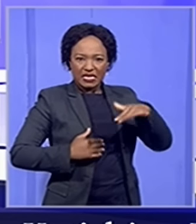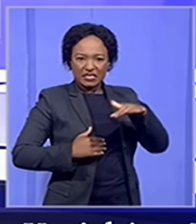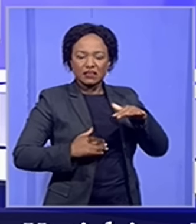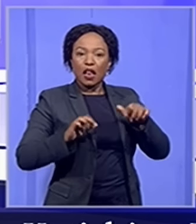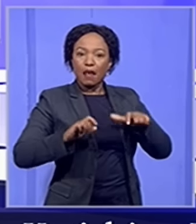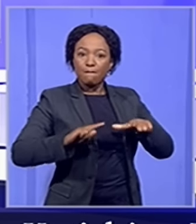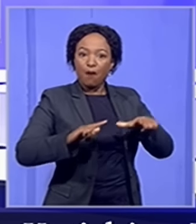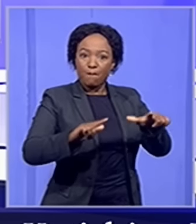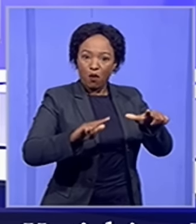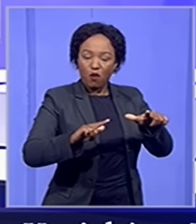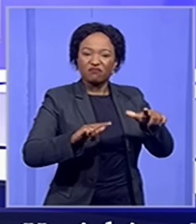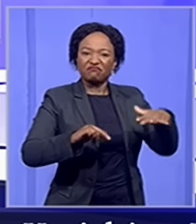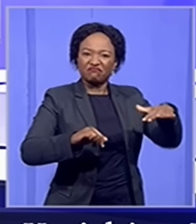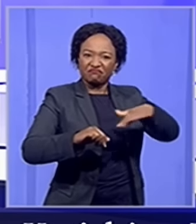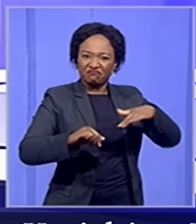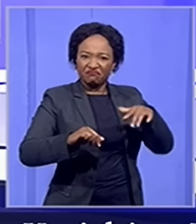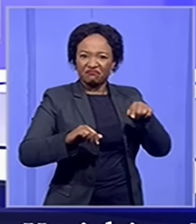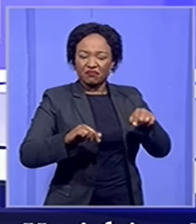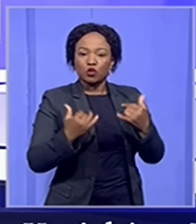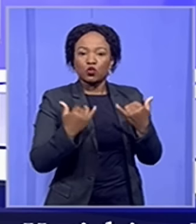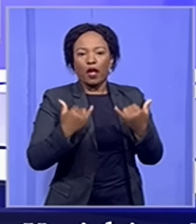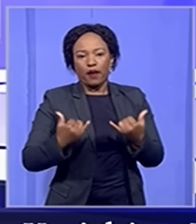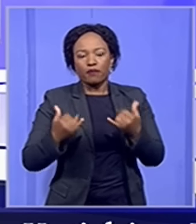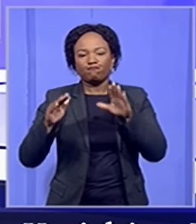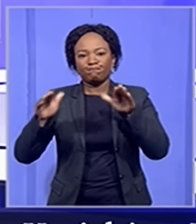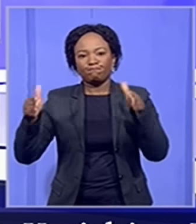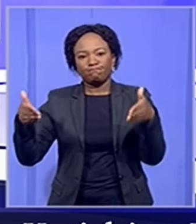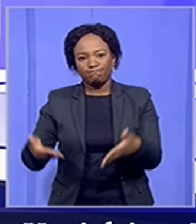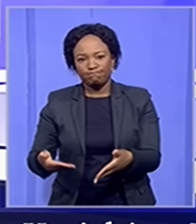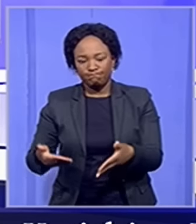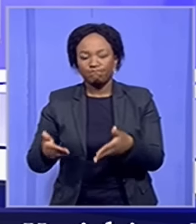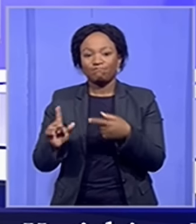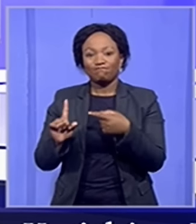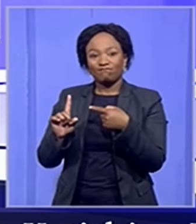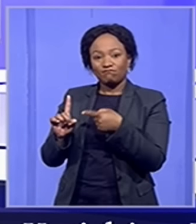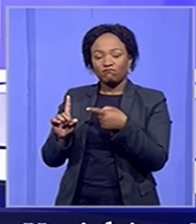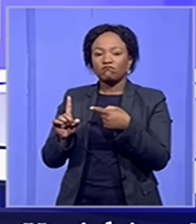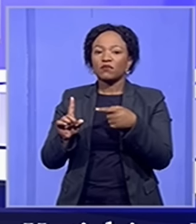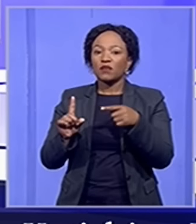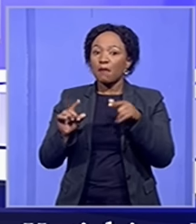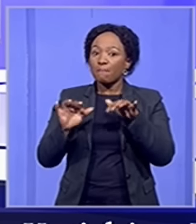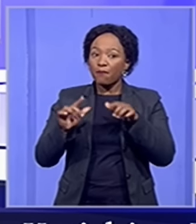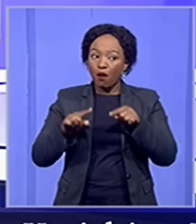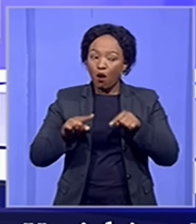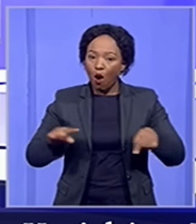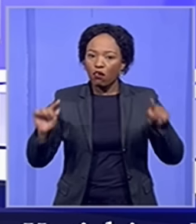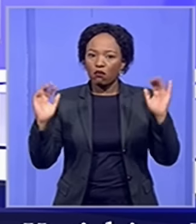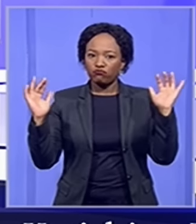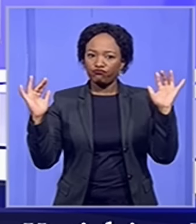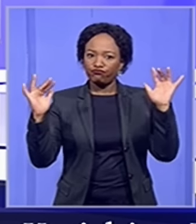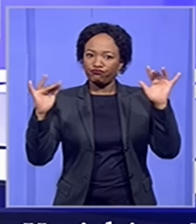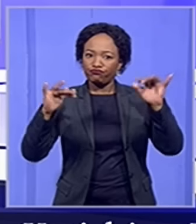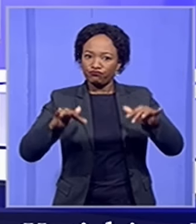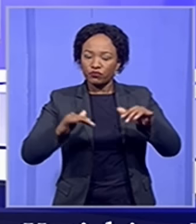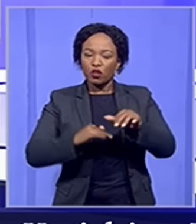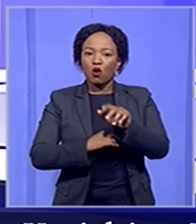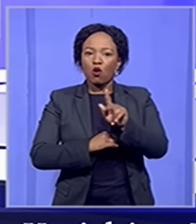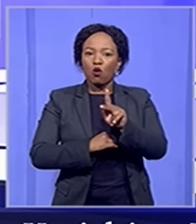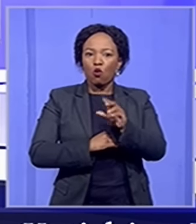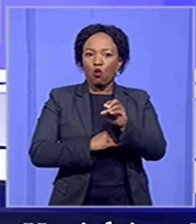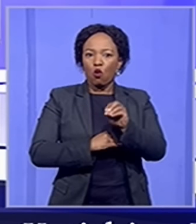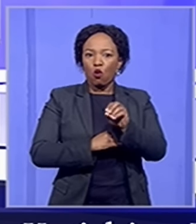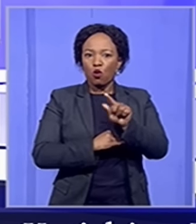le Polokwane ka Limpopo o hlwele a bolokwa lehono. Balli ba be ba bothagane motsaneng wa Kotišing go